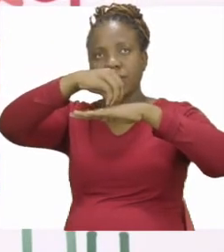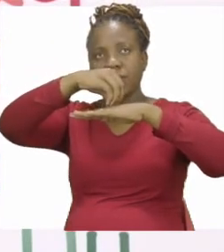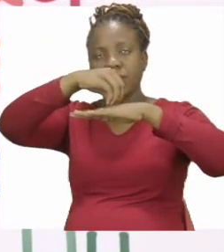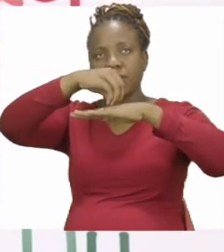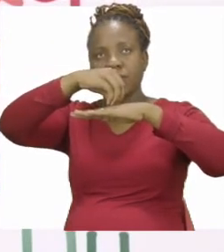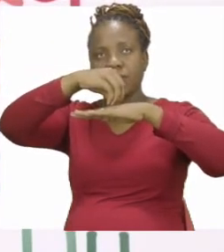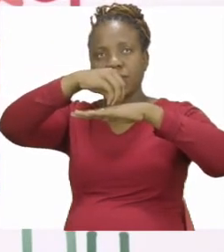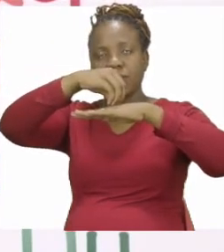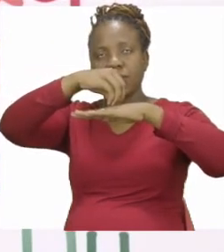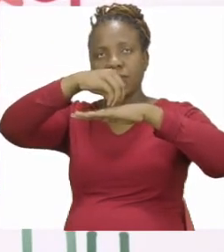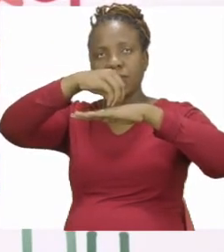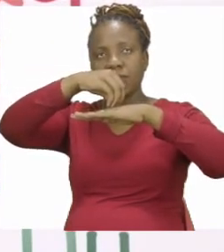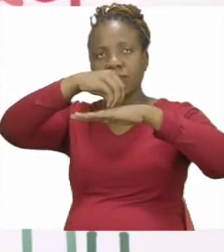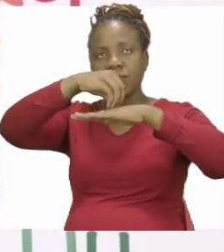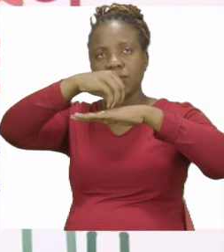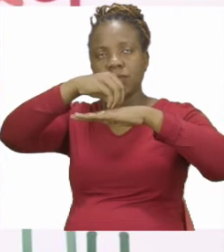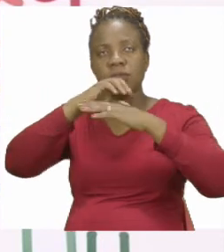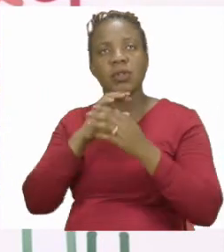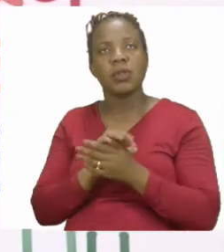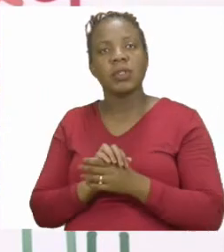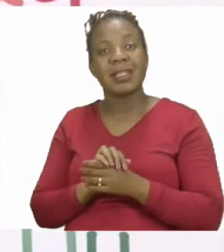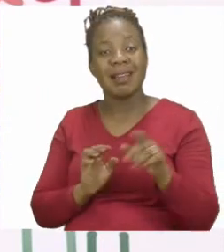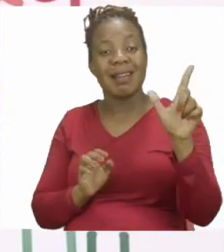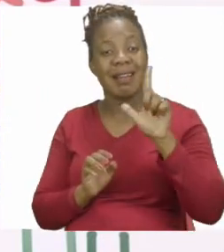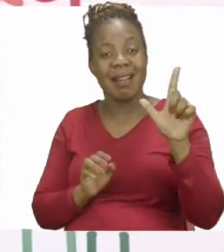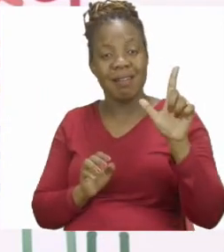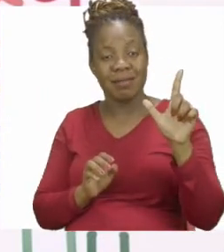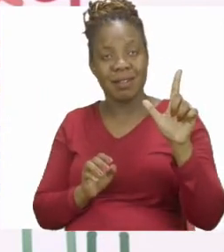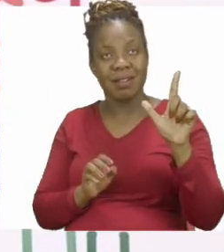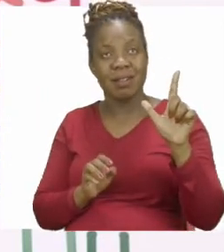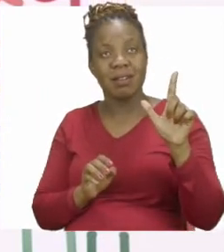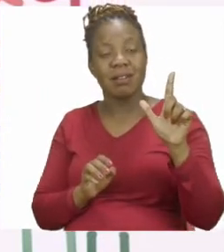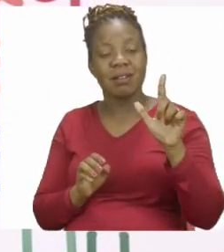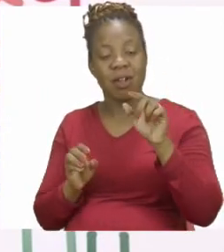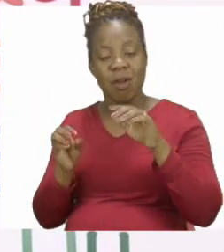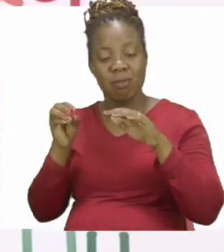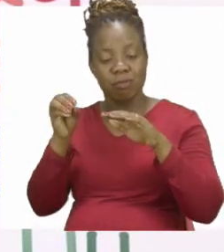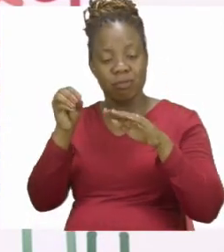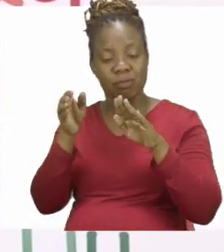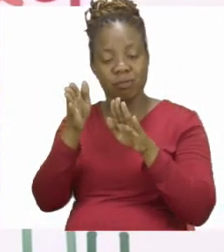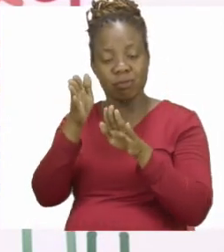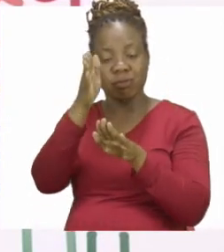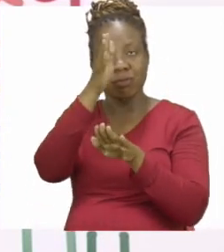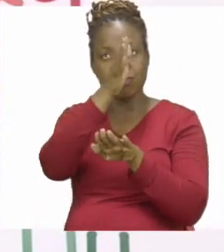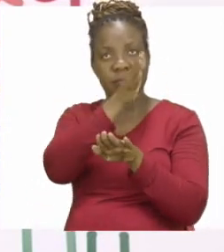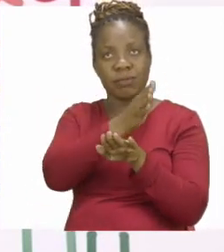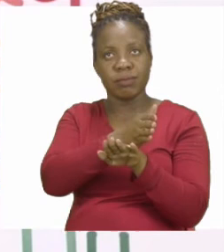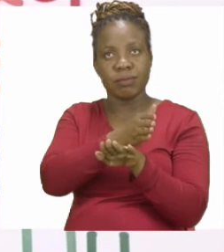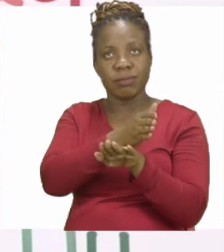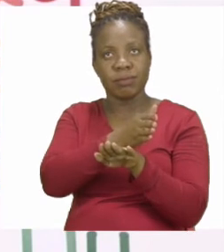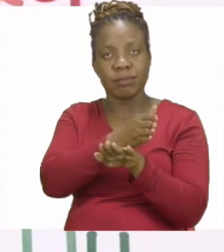when we say left, then I would move it all the way over